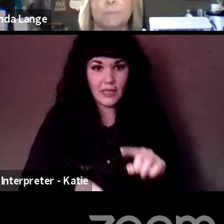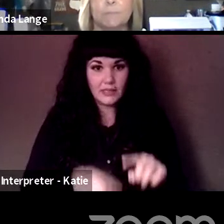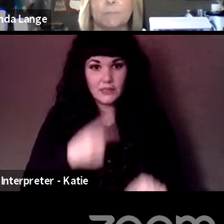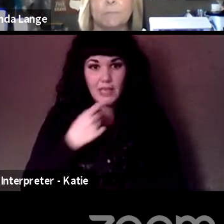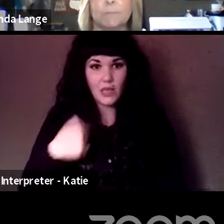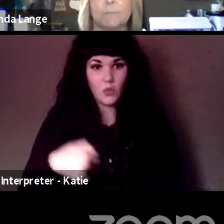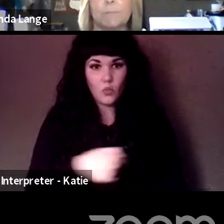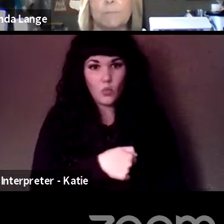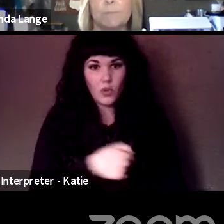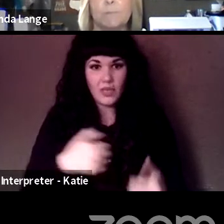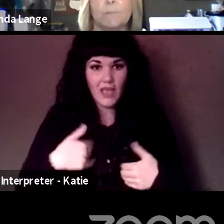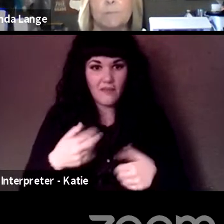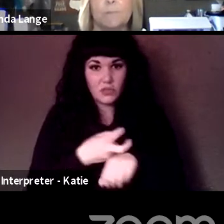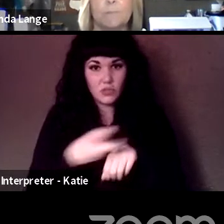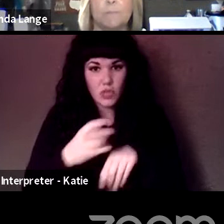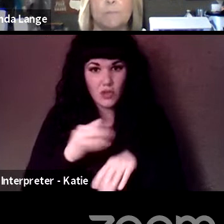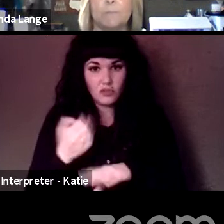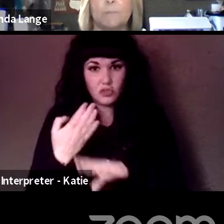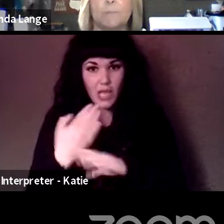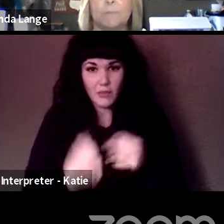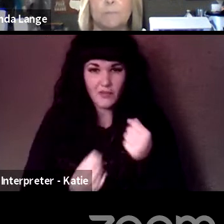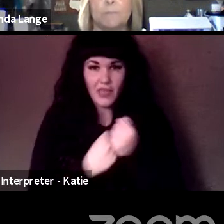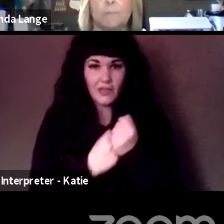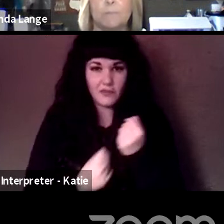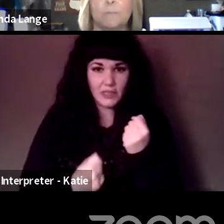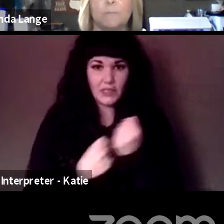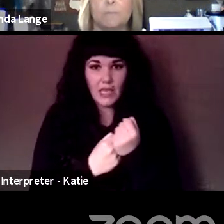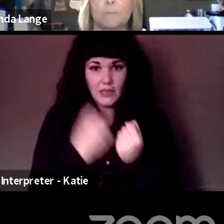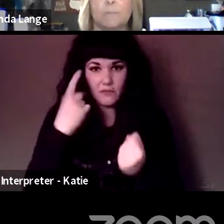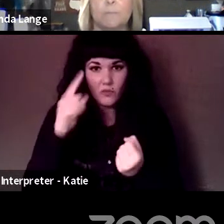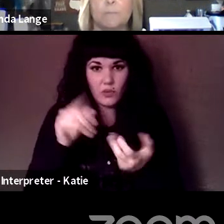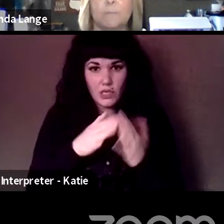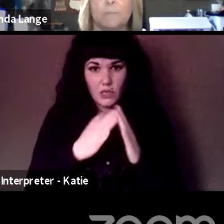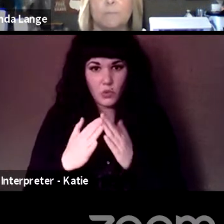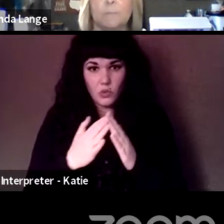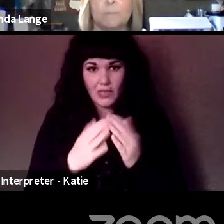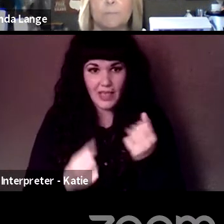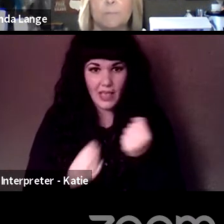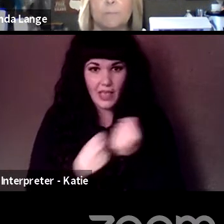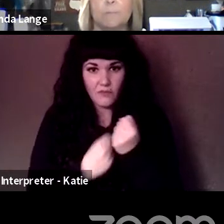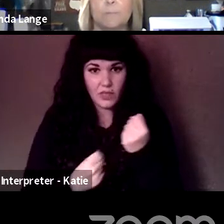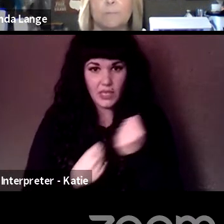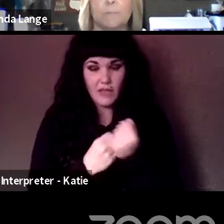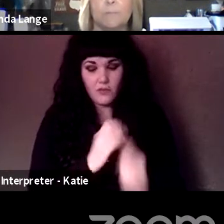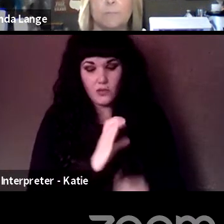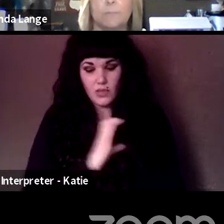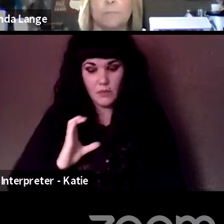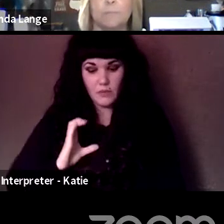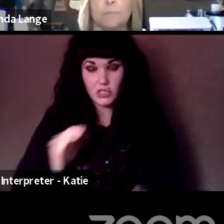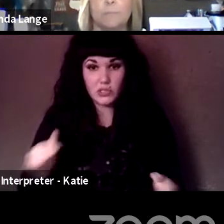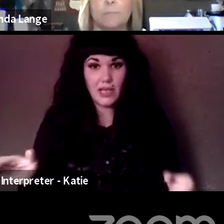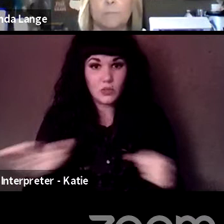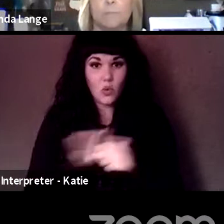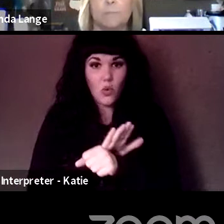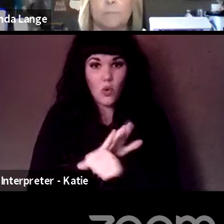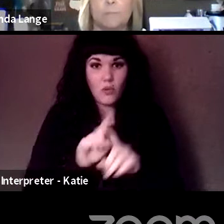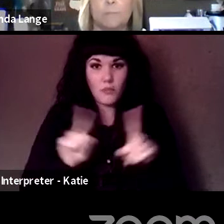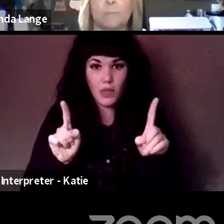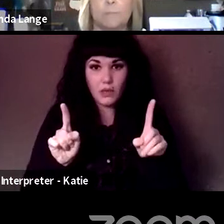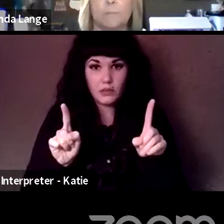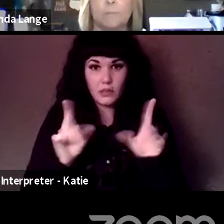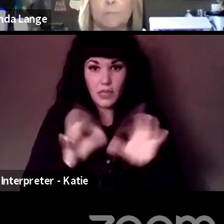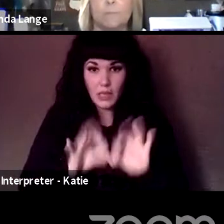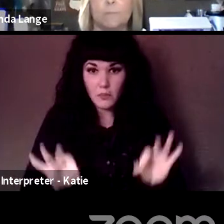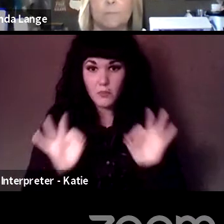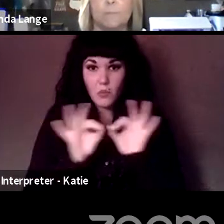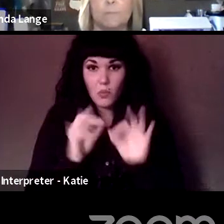of advocating for the community, advocating for the commission as a whole, but then importantly, advocating for ourselves so we can